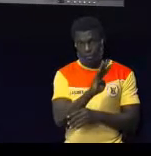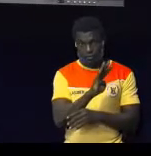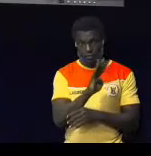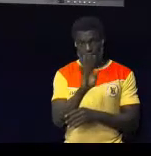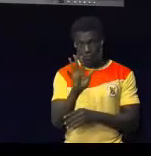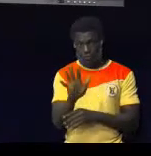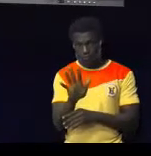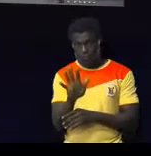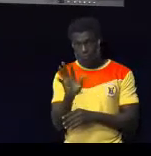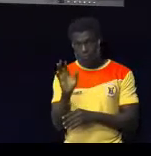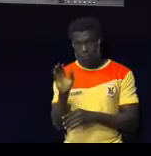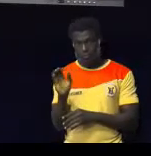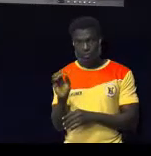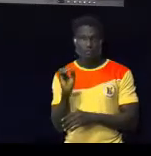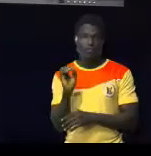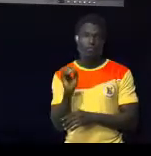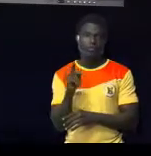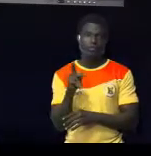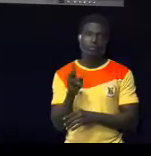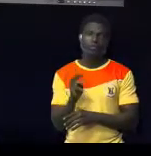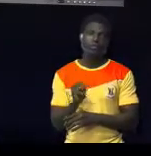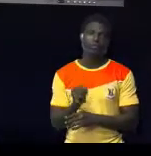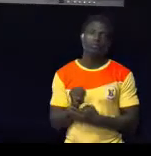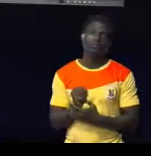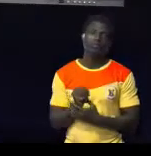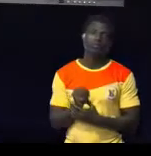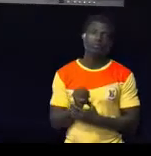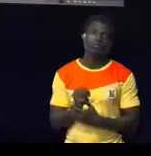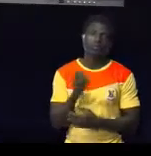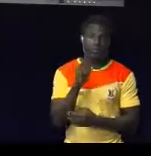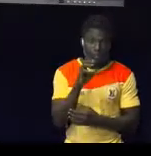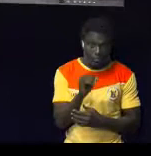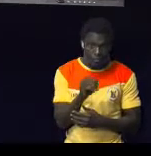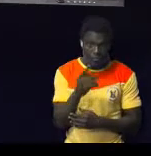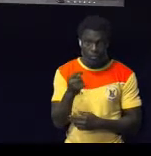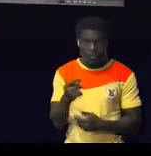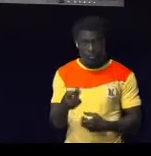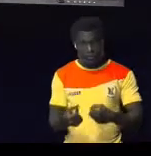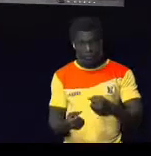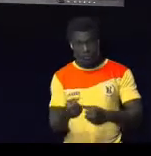is 45. Put the 0, you get 450